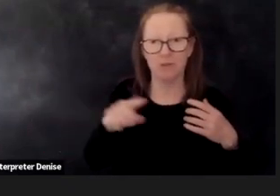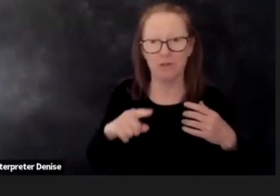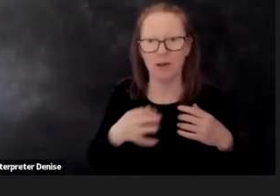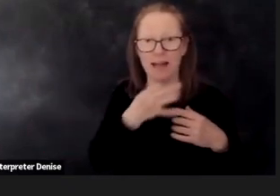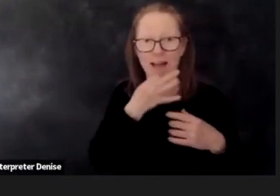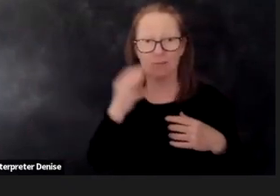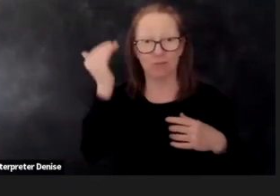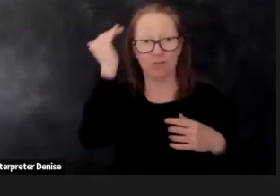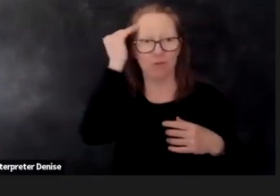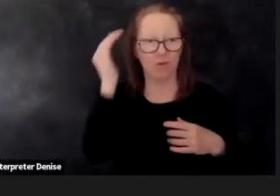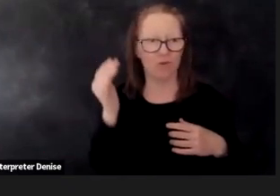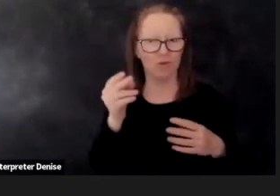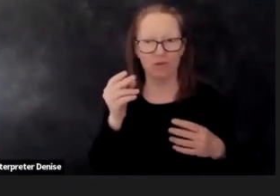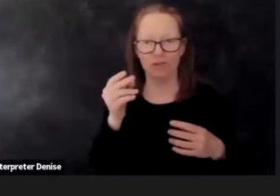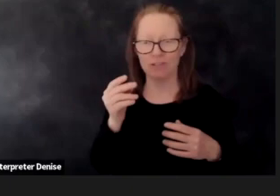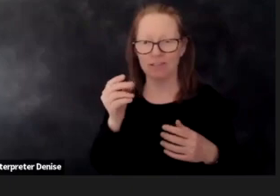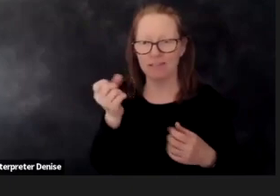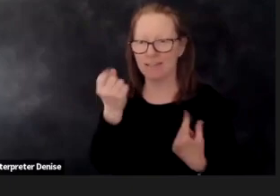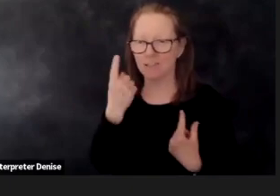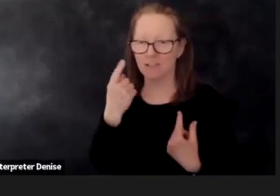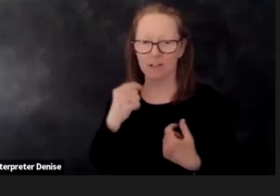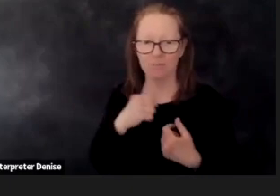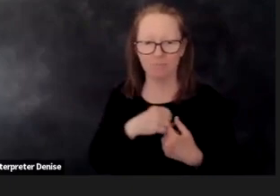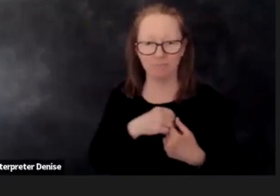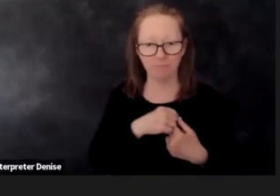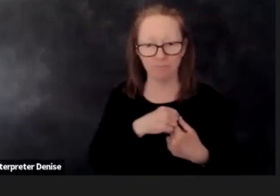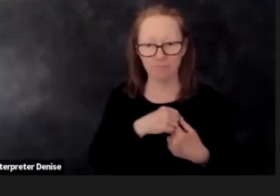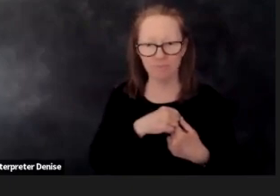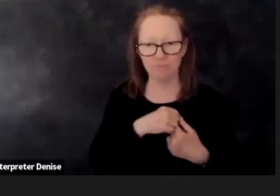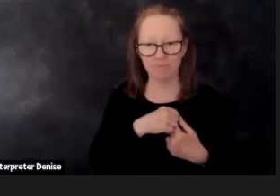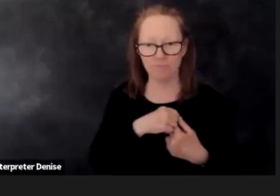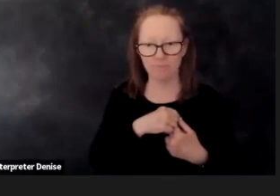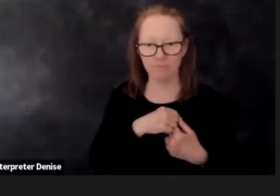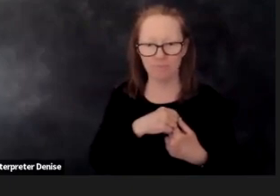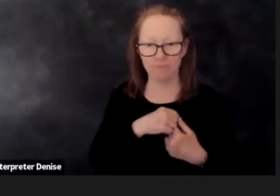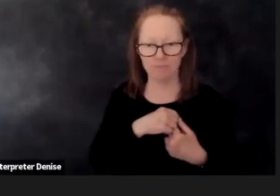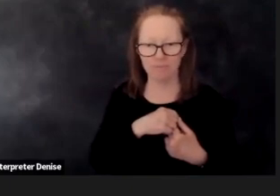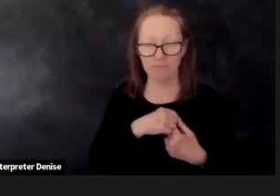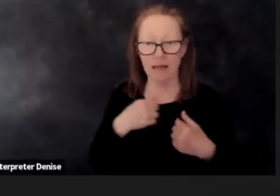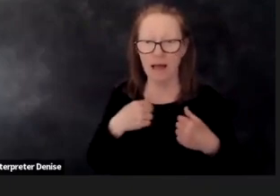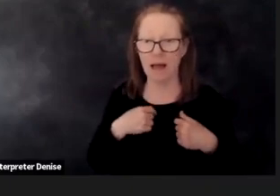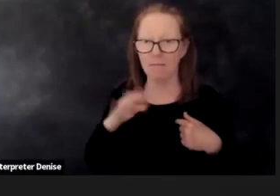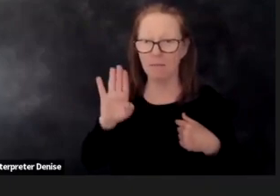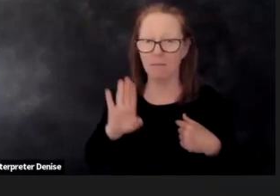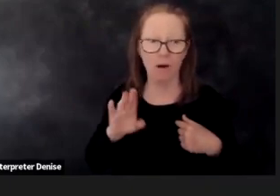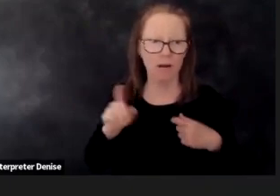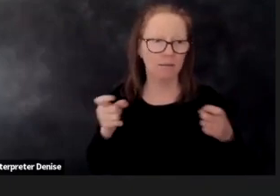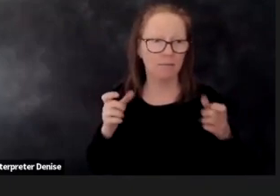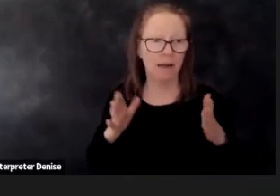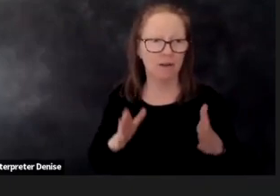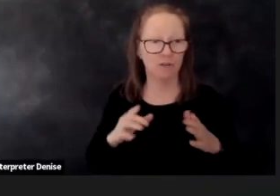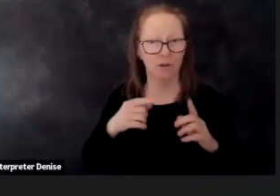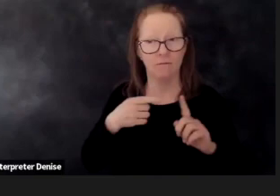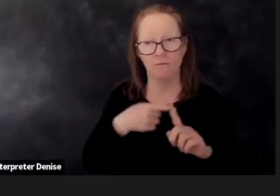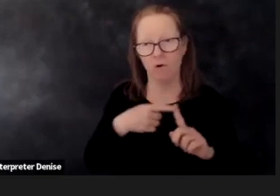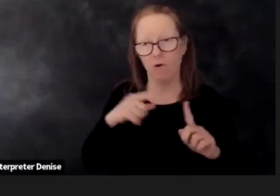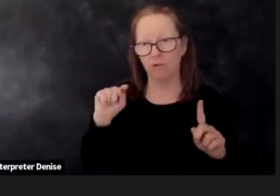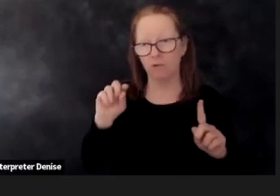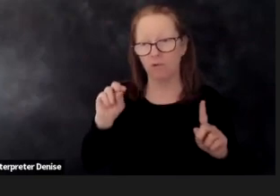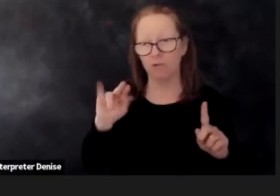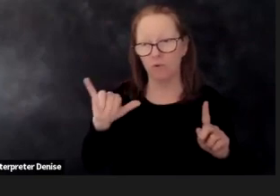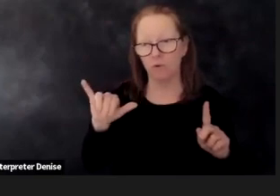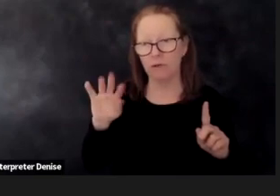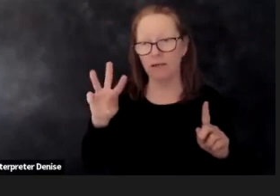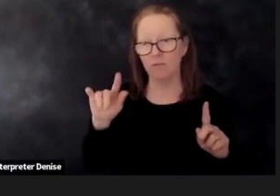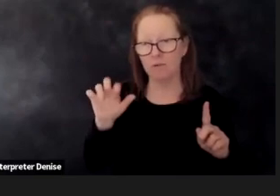on. And I also would like, I'm the Boston manager for Tony Wilson, young James